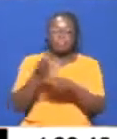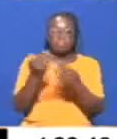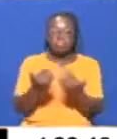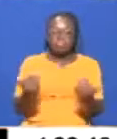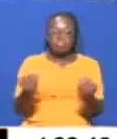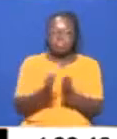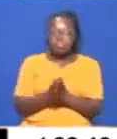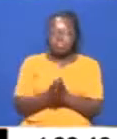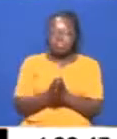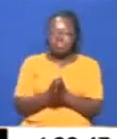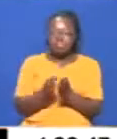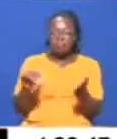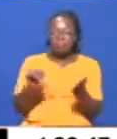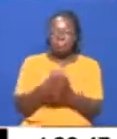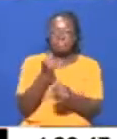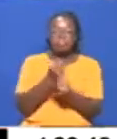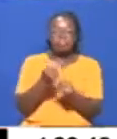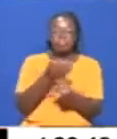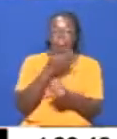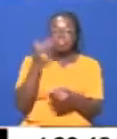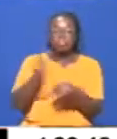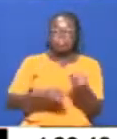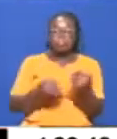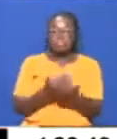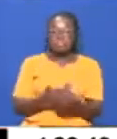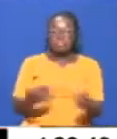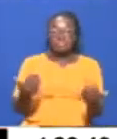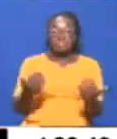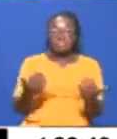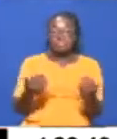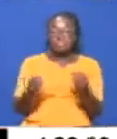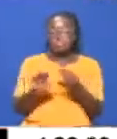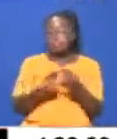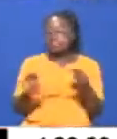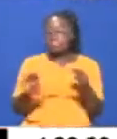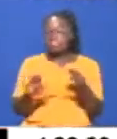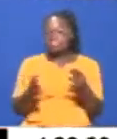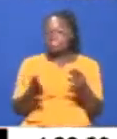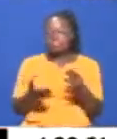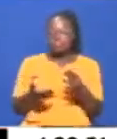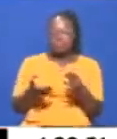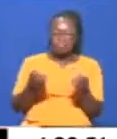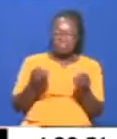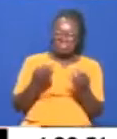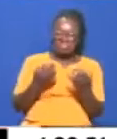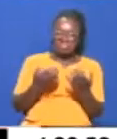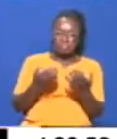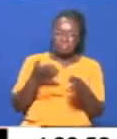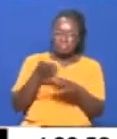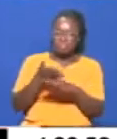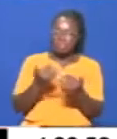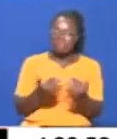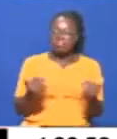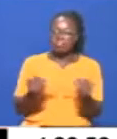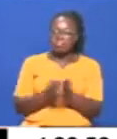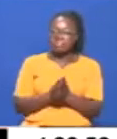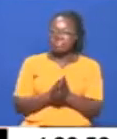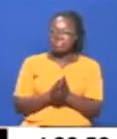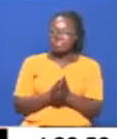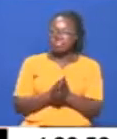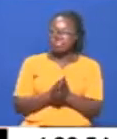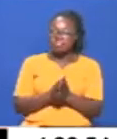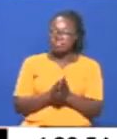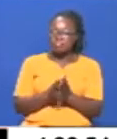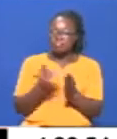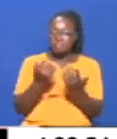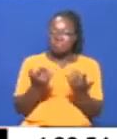that imports worked better than local products was to blame for the influx of counterfeit products. And one of the measures that have now been